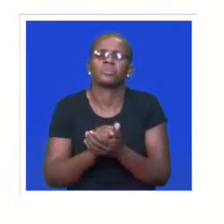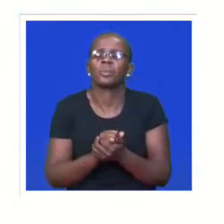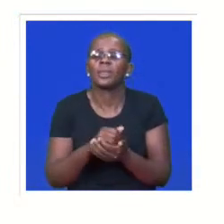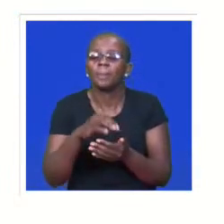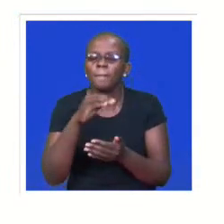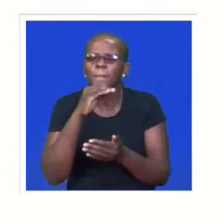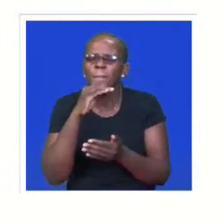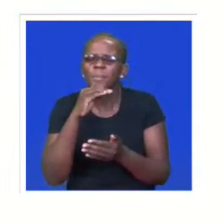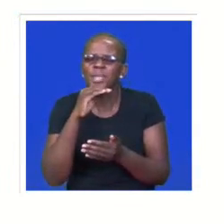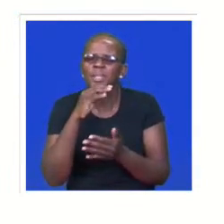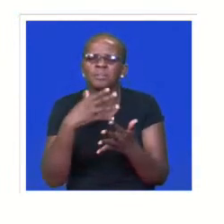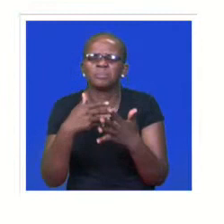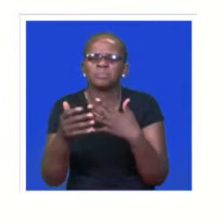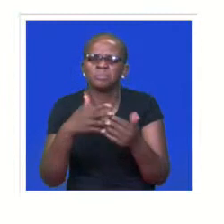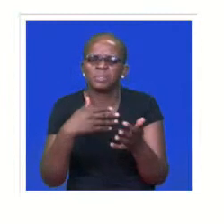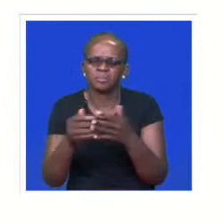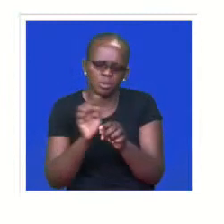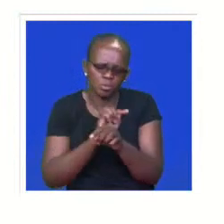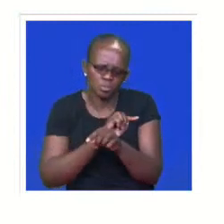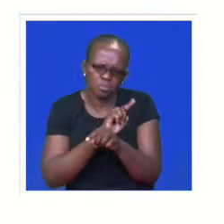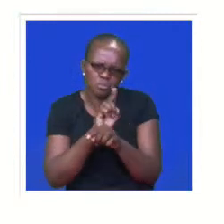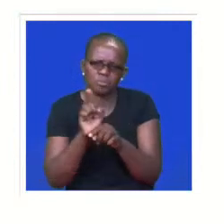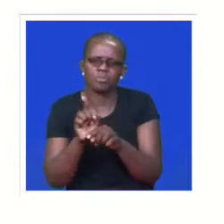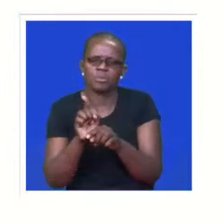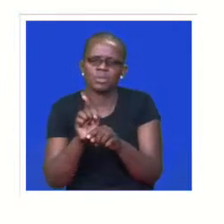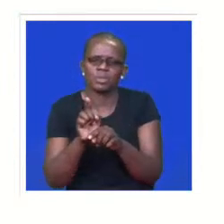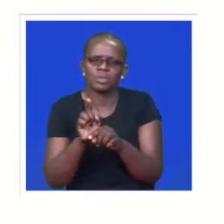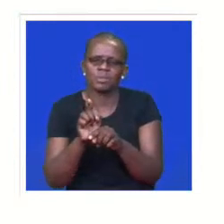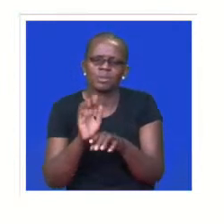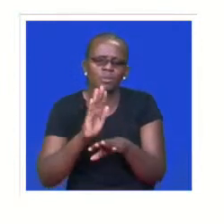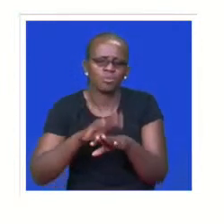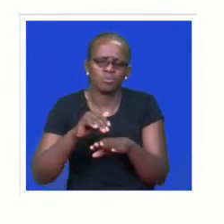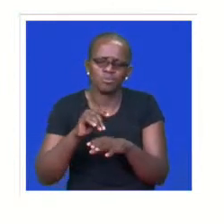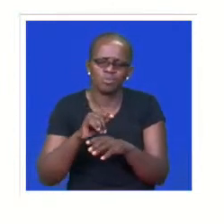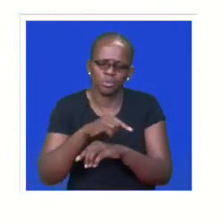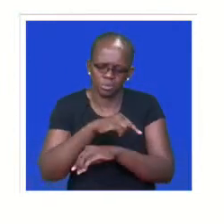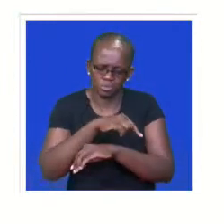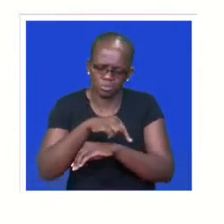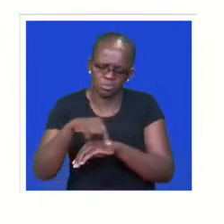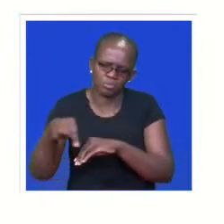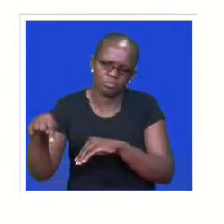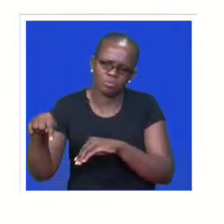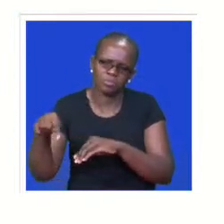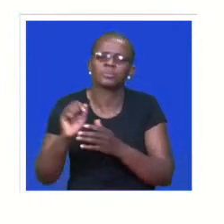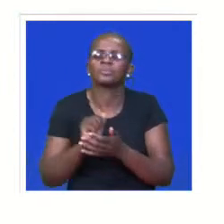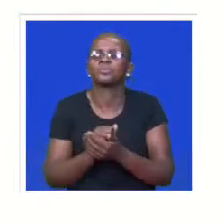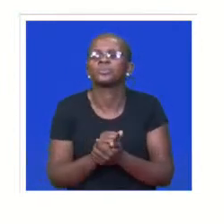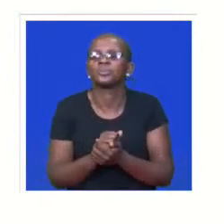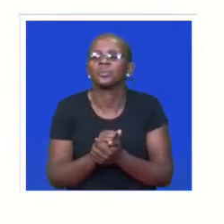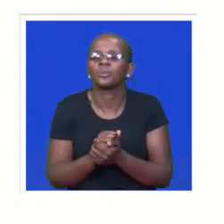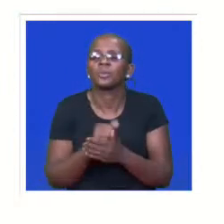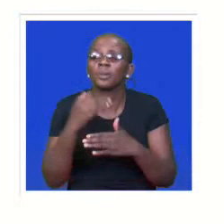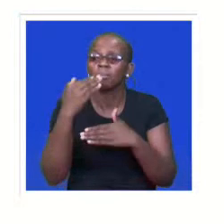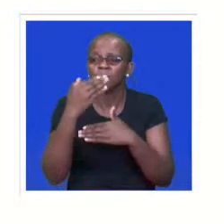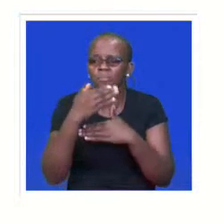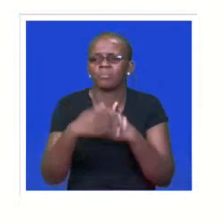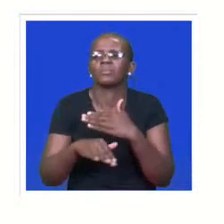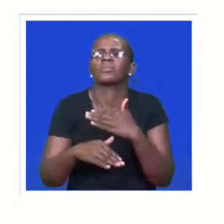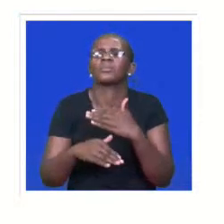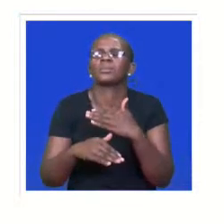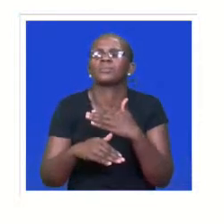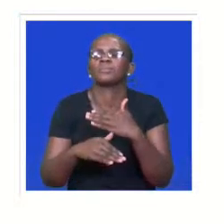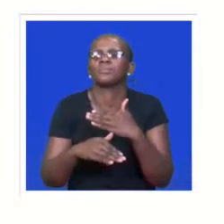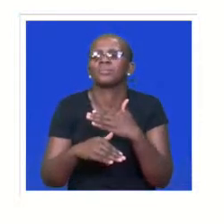is bent, it is not what? Straight. So now, dear Lena, before we start reading